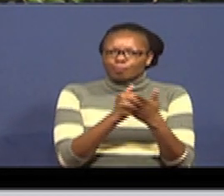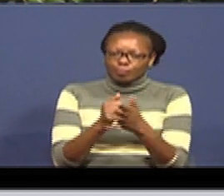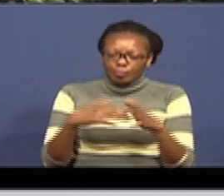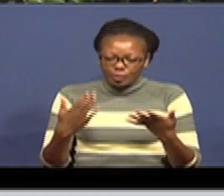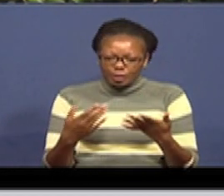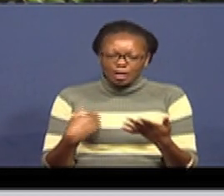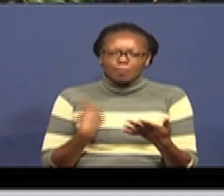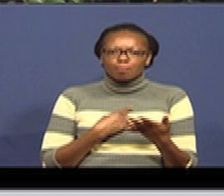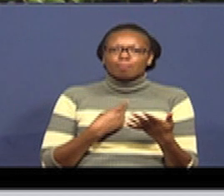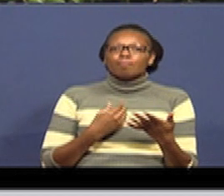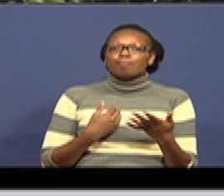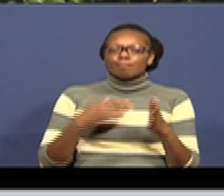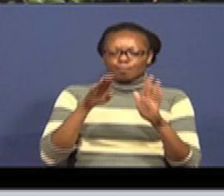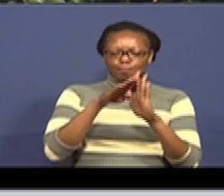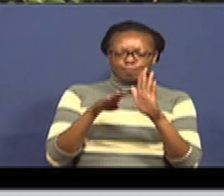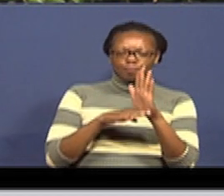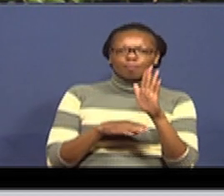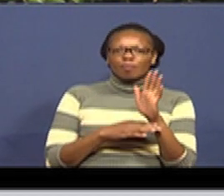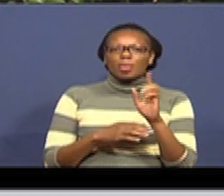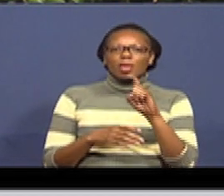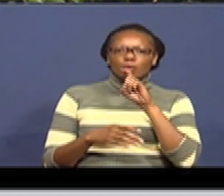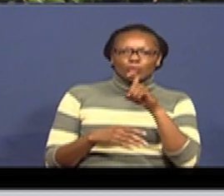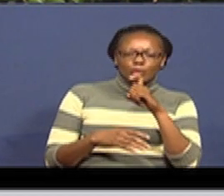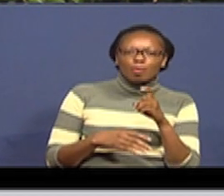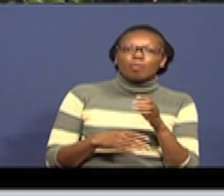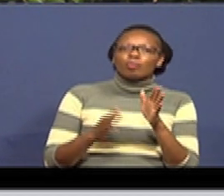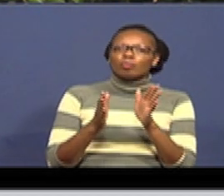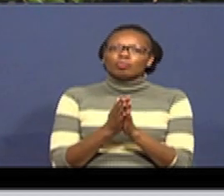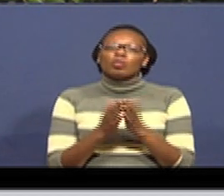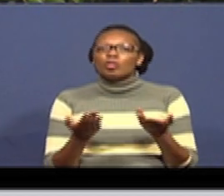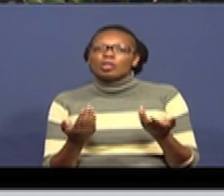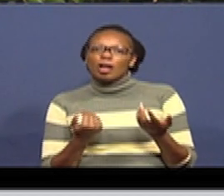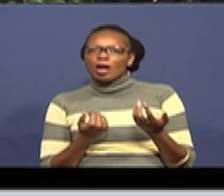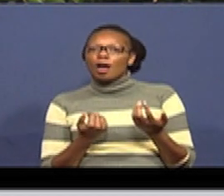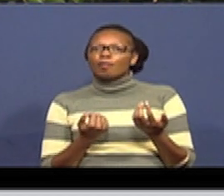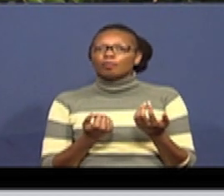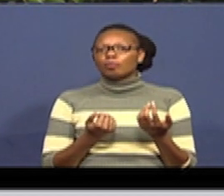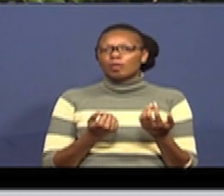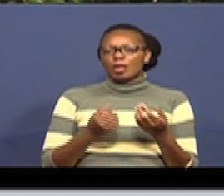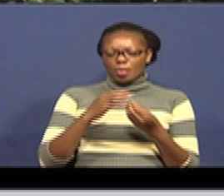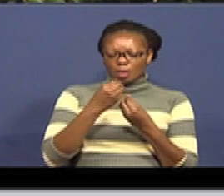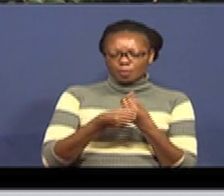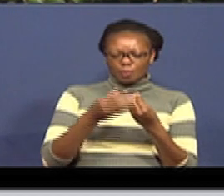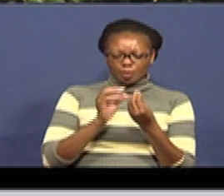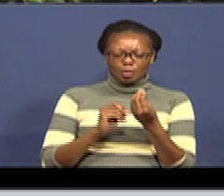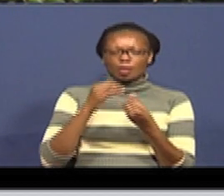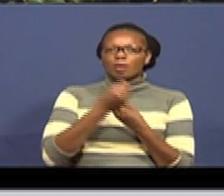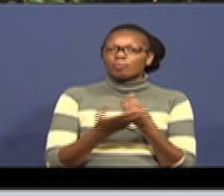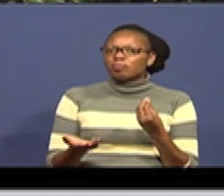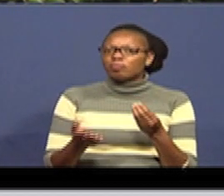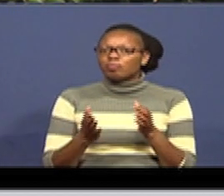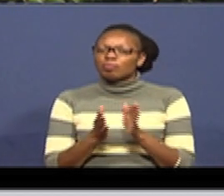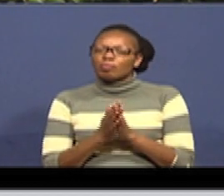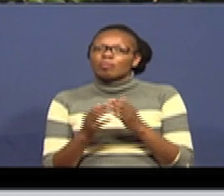We work together with some project, and mainly here we have that chicken project and